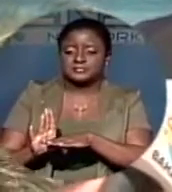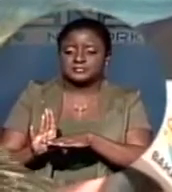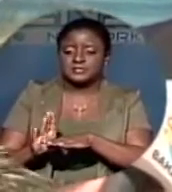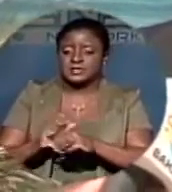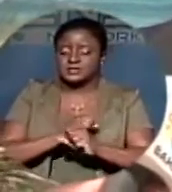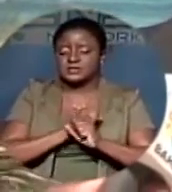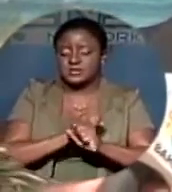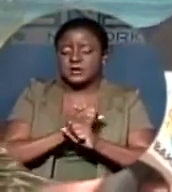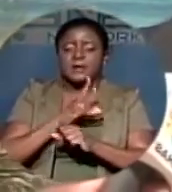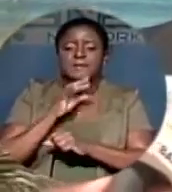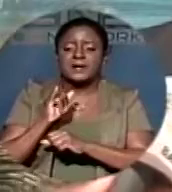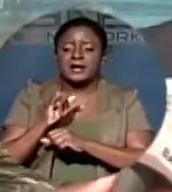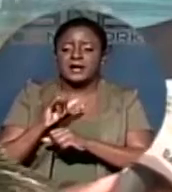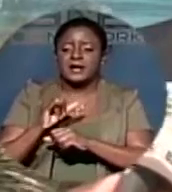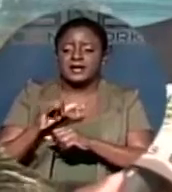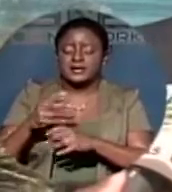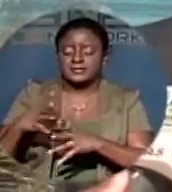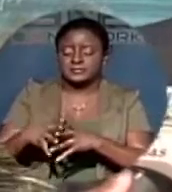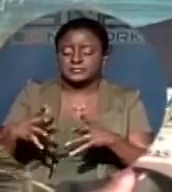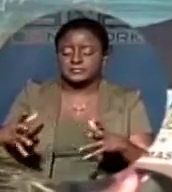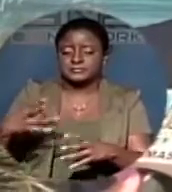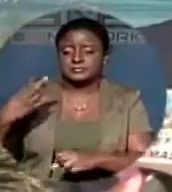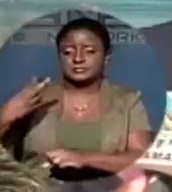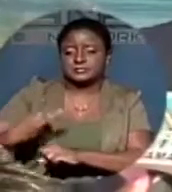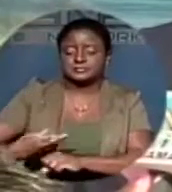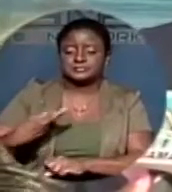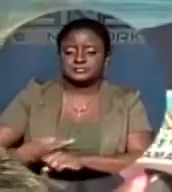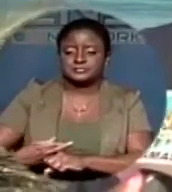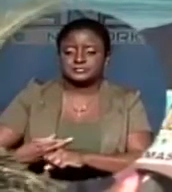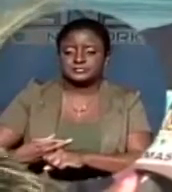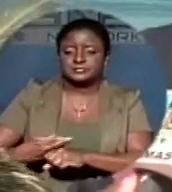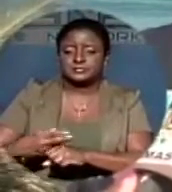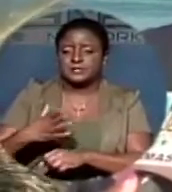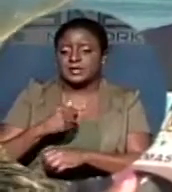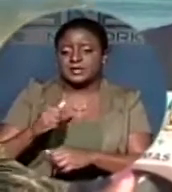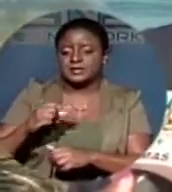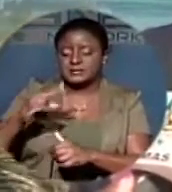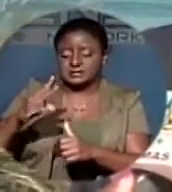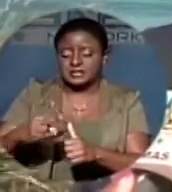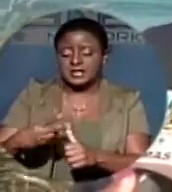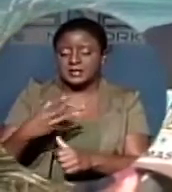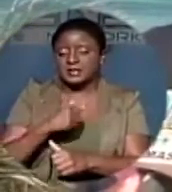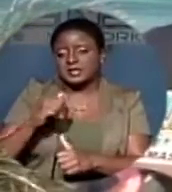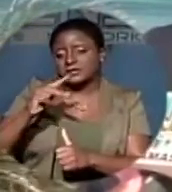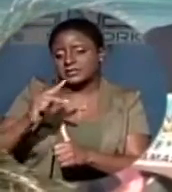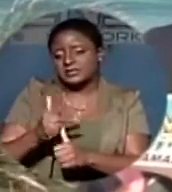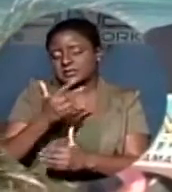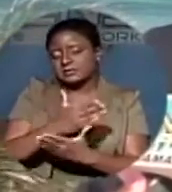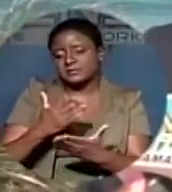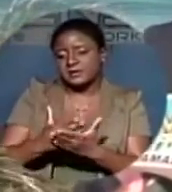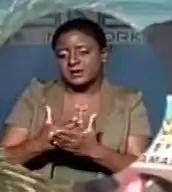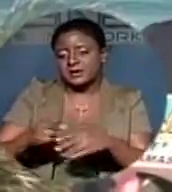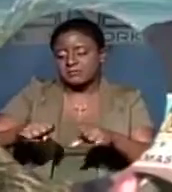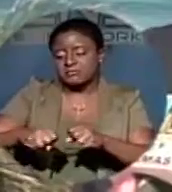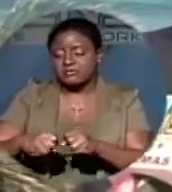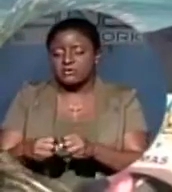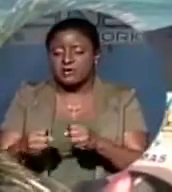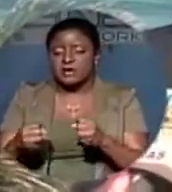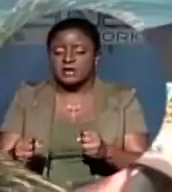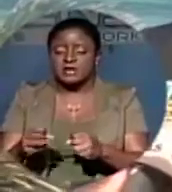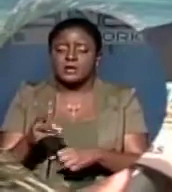This will be secured by a number of boulders. And then the second and third phase would be